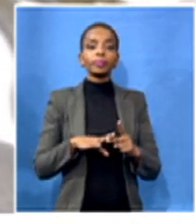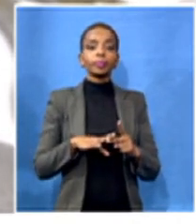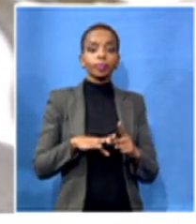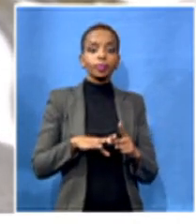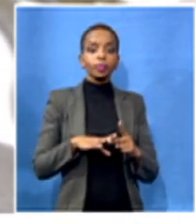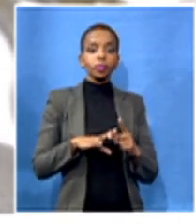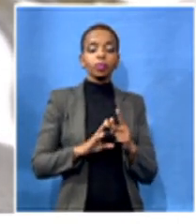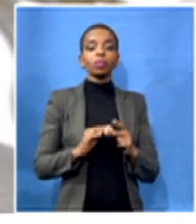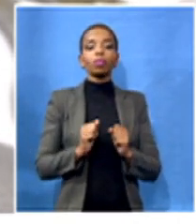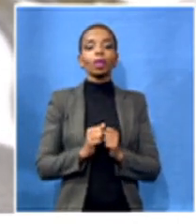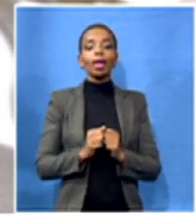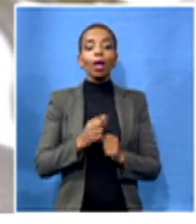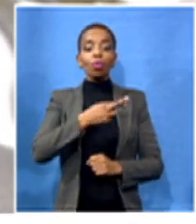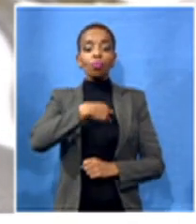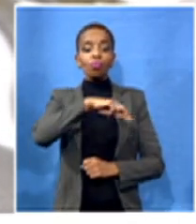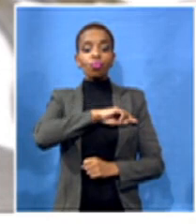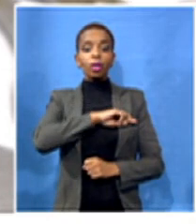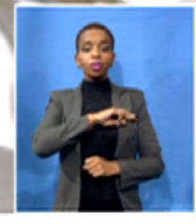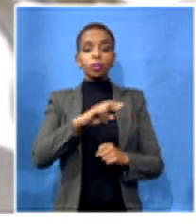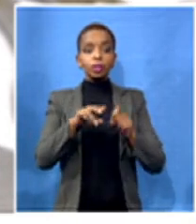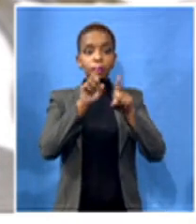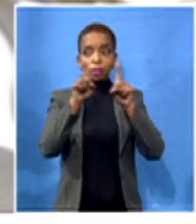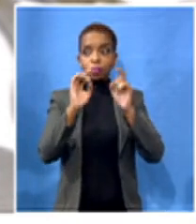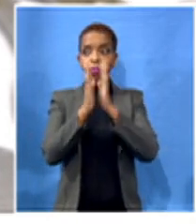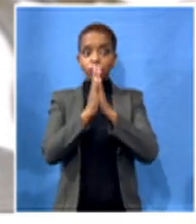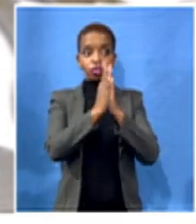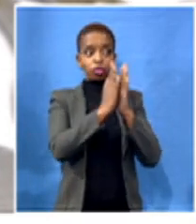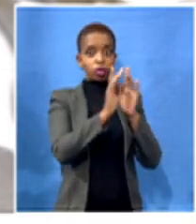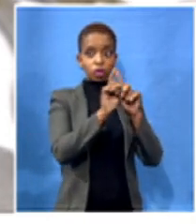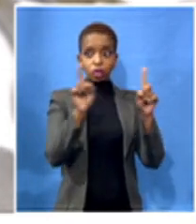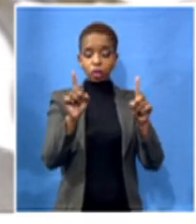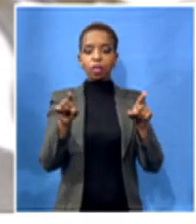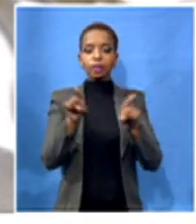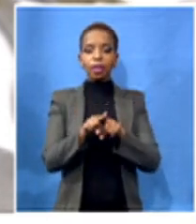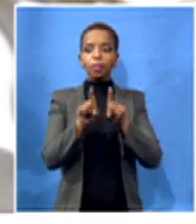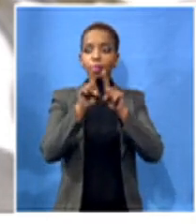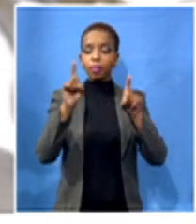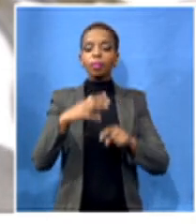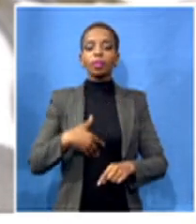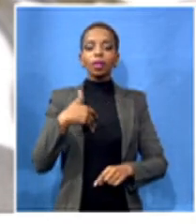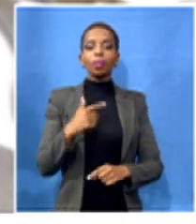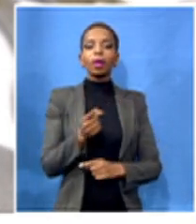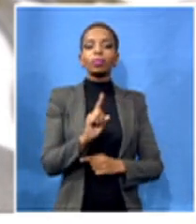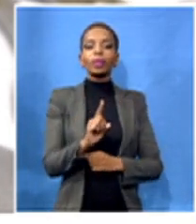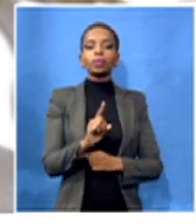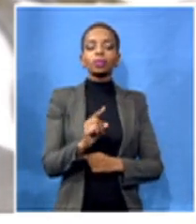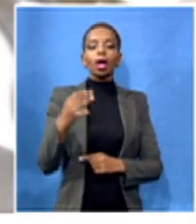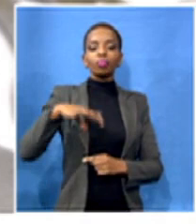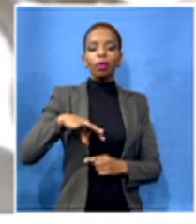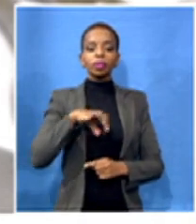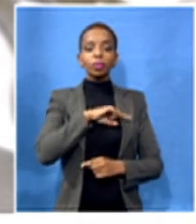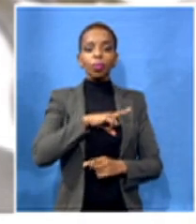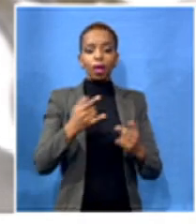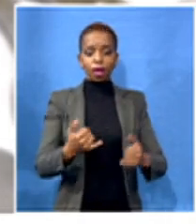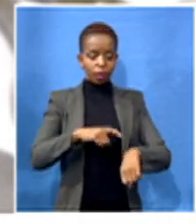religious groups themselves need to feature much more prominently in charity work because the times